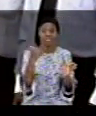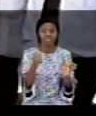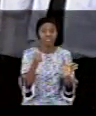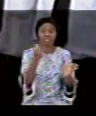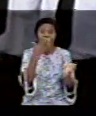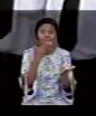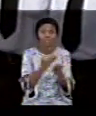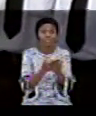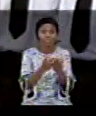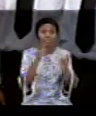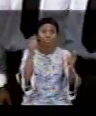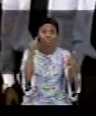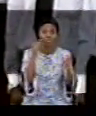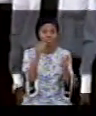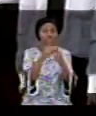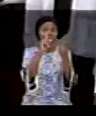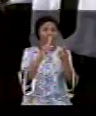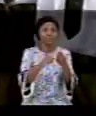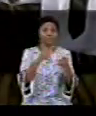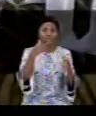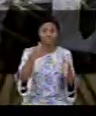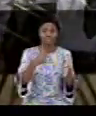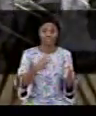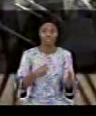vacation to me